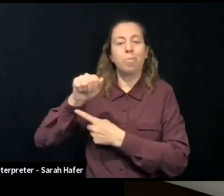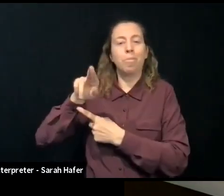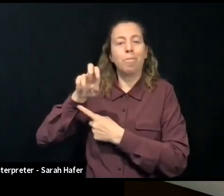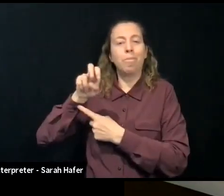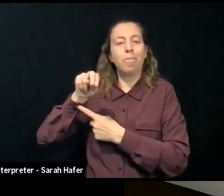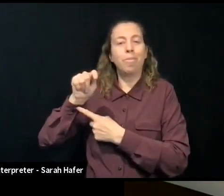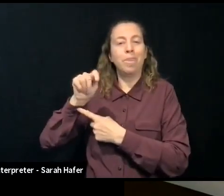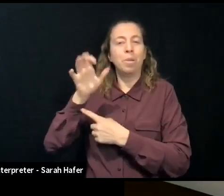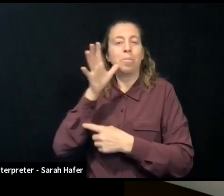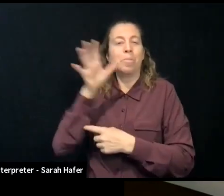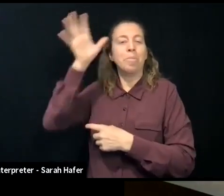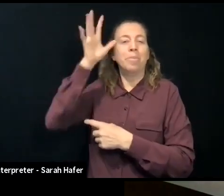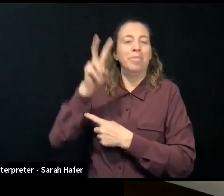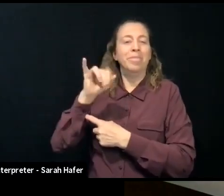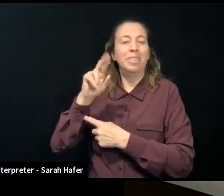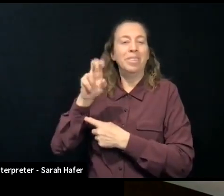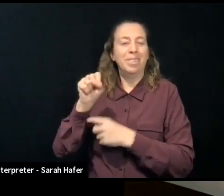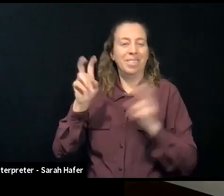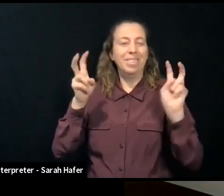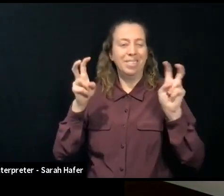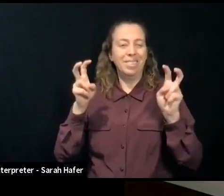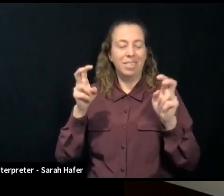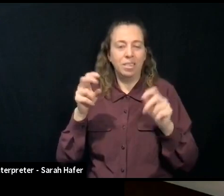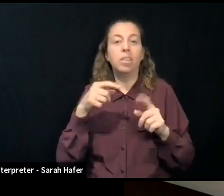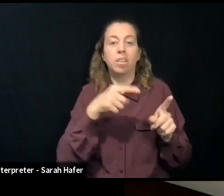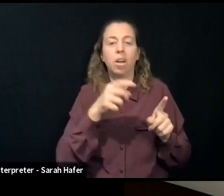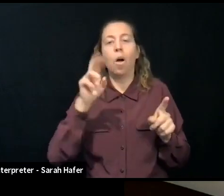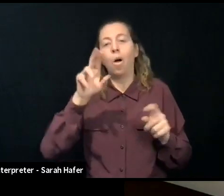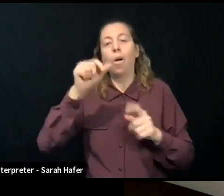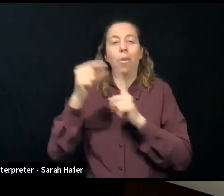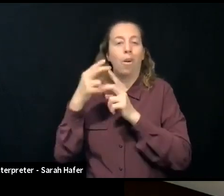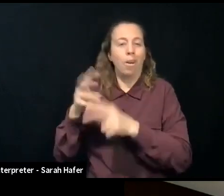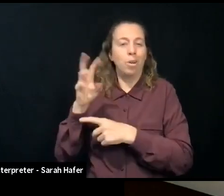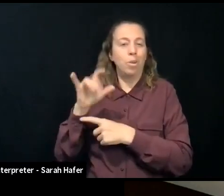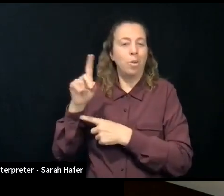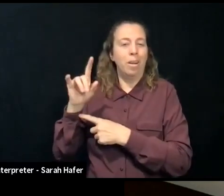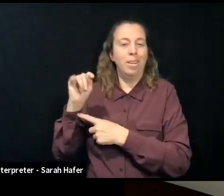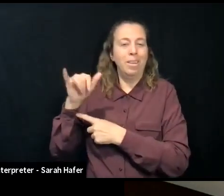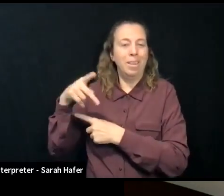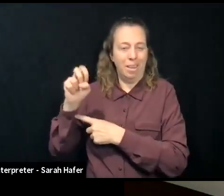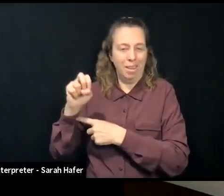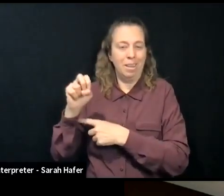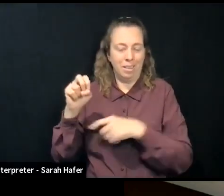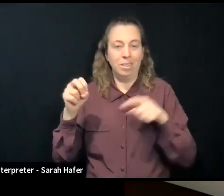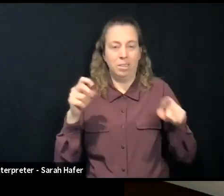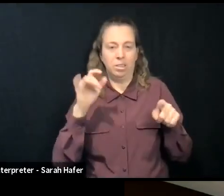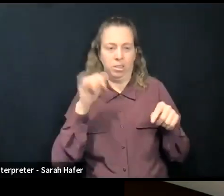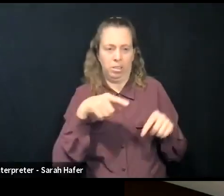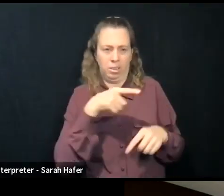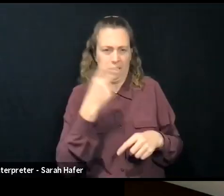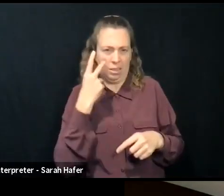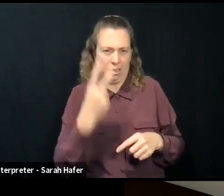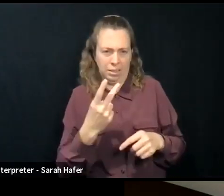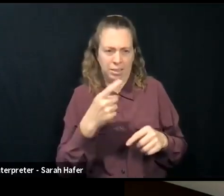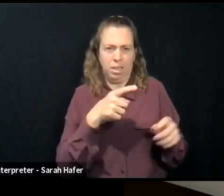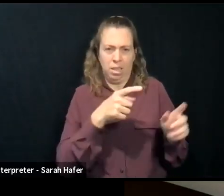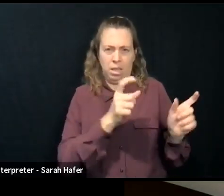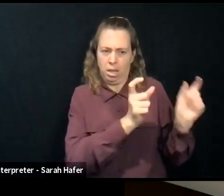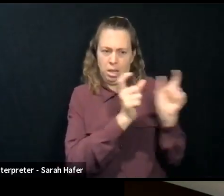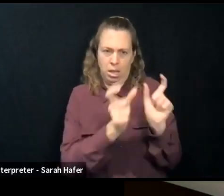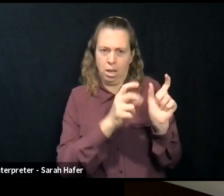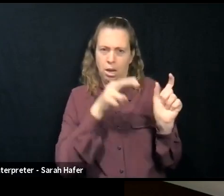virus is a variant by obtaining in the laboratory the genetic sequence of the virus, or sequencing for short. We can then compare that